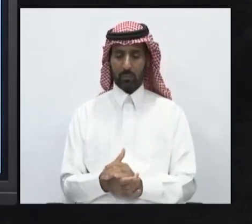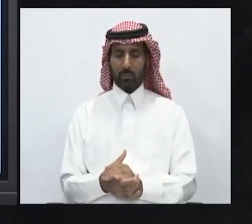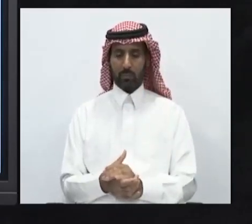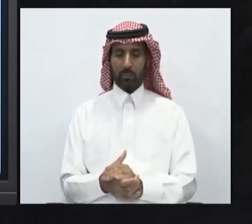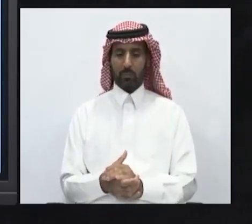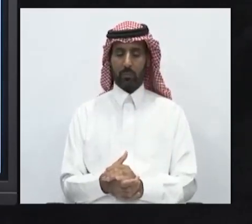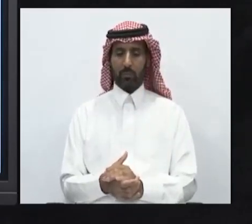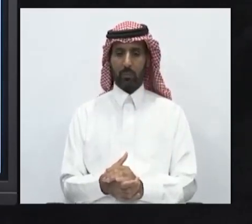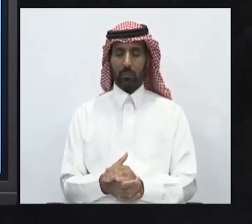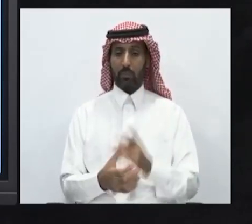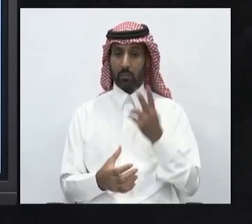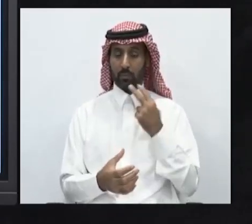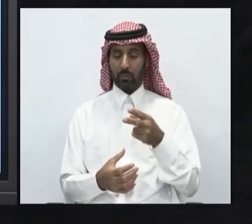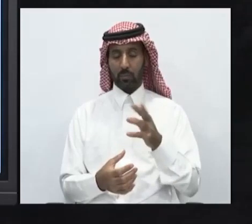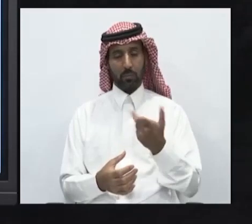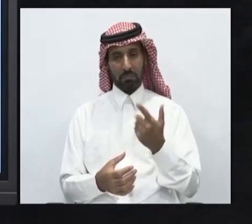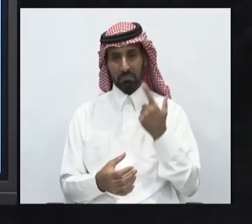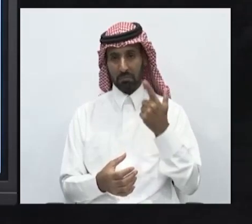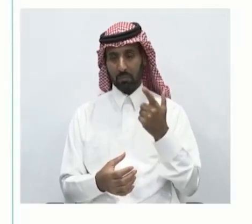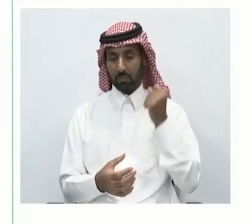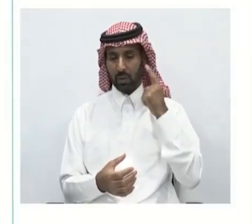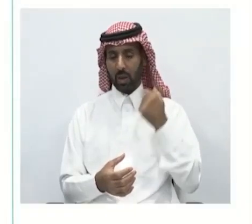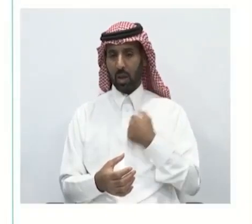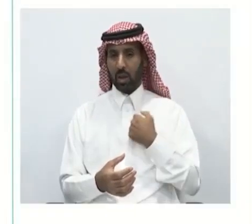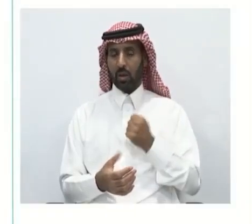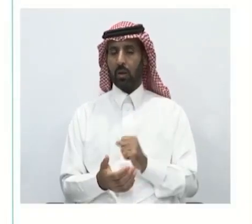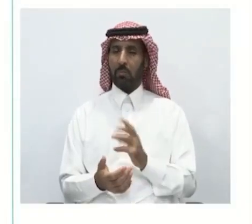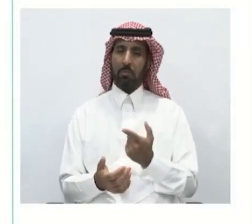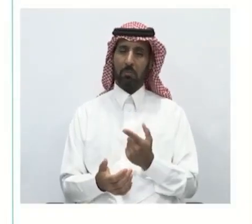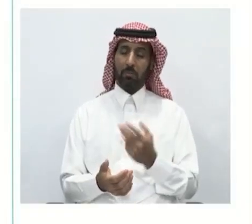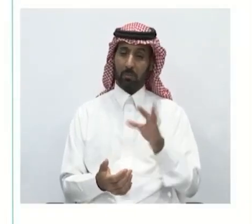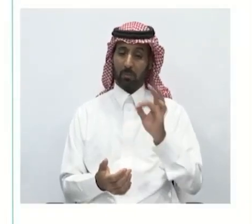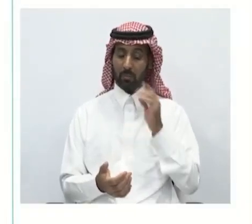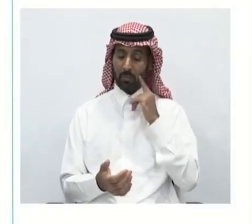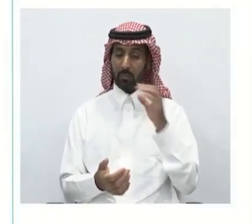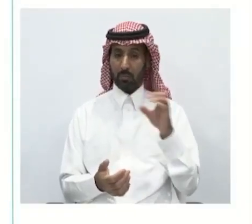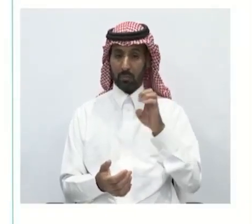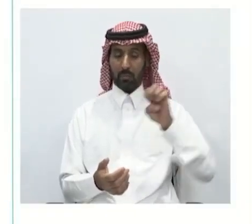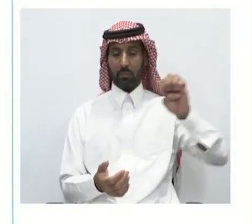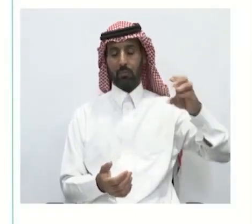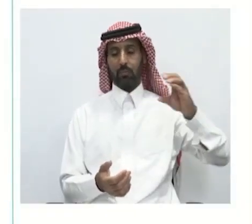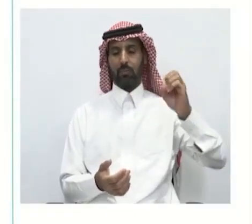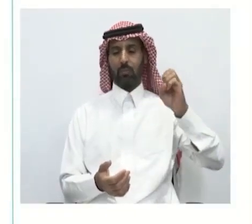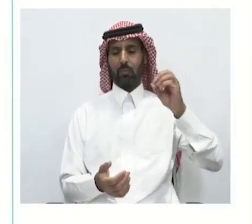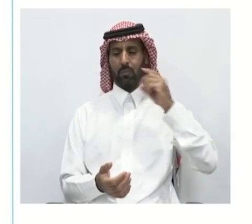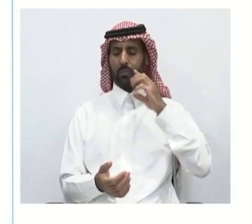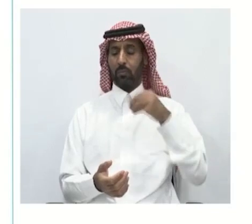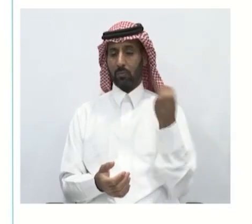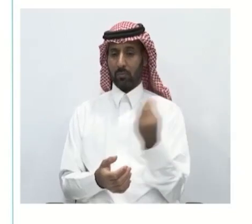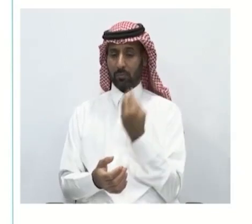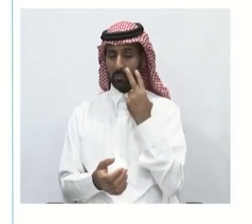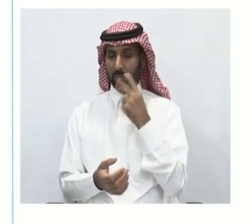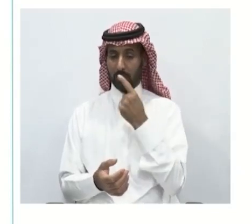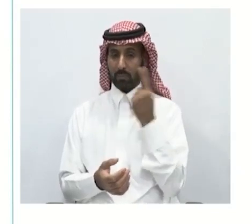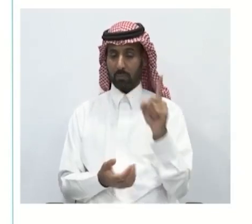preference of a point of view of an opinion for me I think I would choose ecotourism because it sounds very